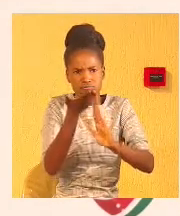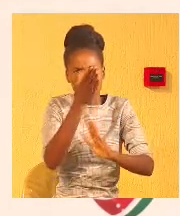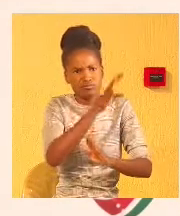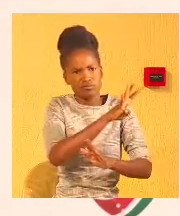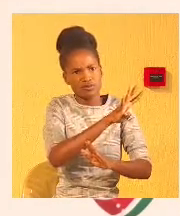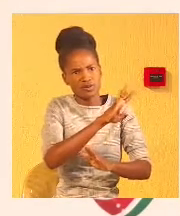420,000 cattle